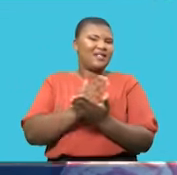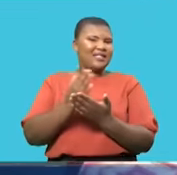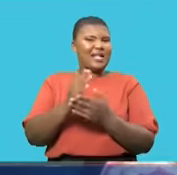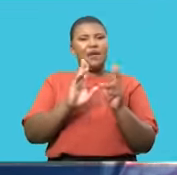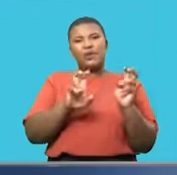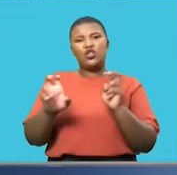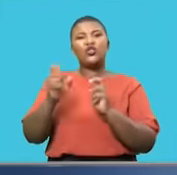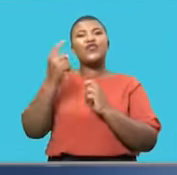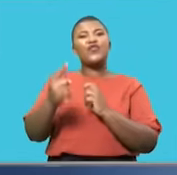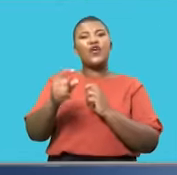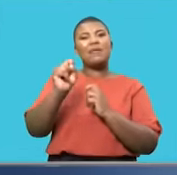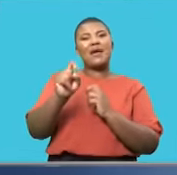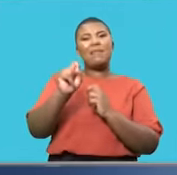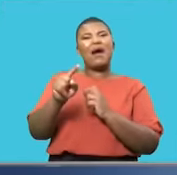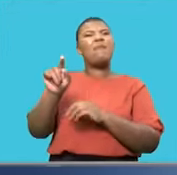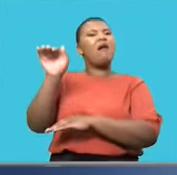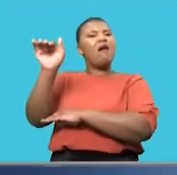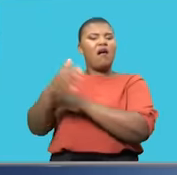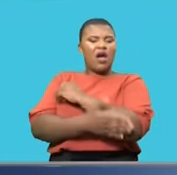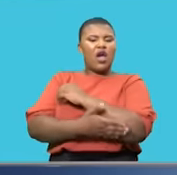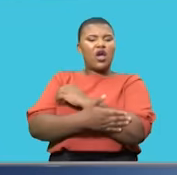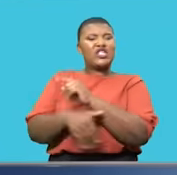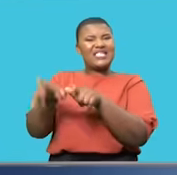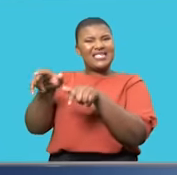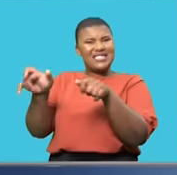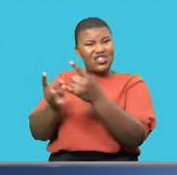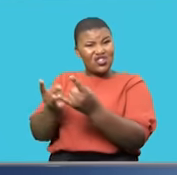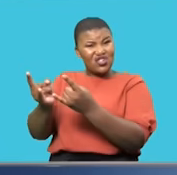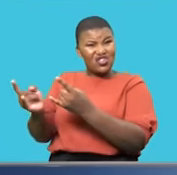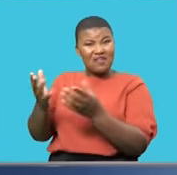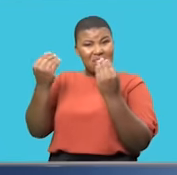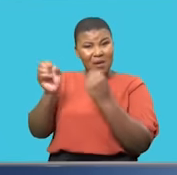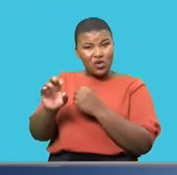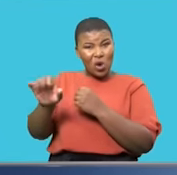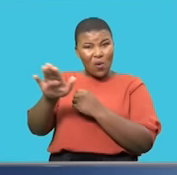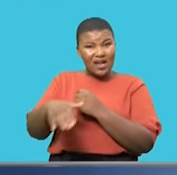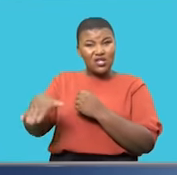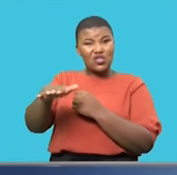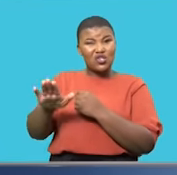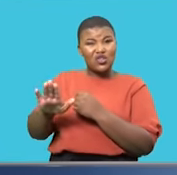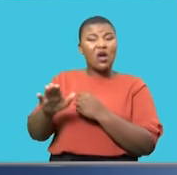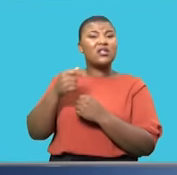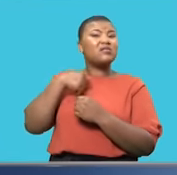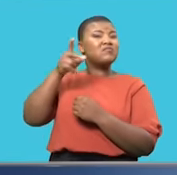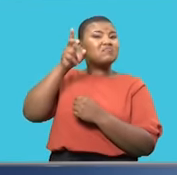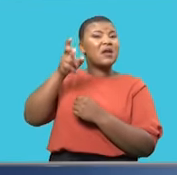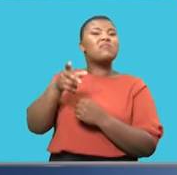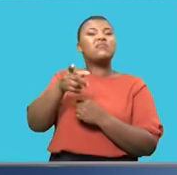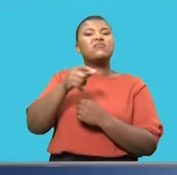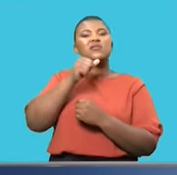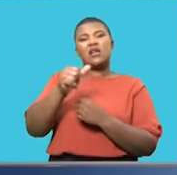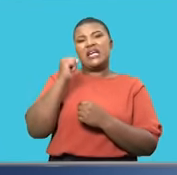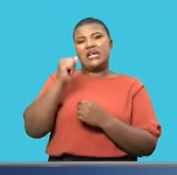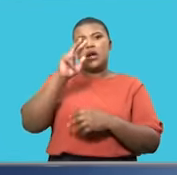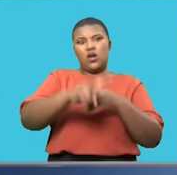pertaining to the foreign shop owners that are found in and around Soweto. You know, we did hear of incidents of looting from yesterday